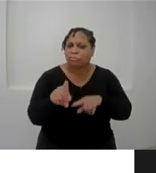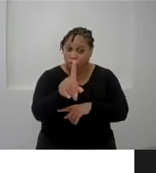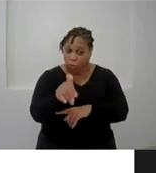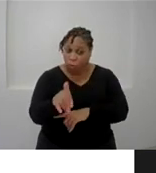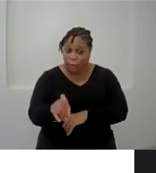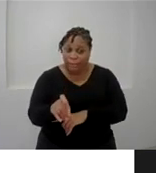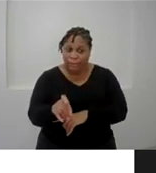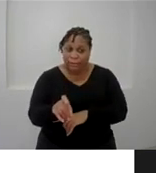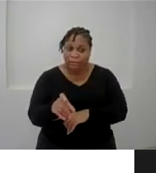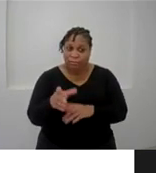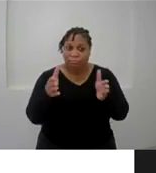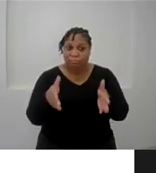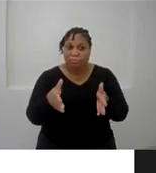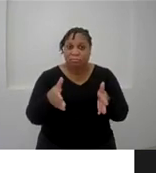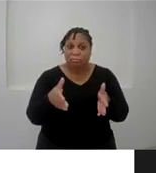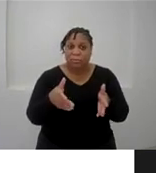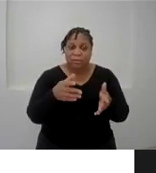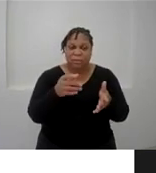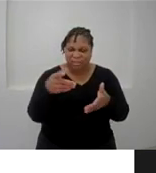the person themselves completes.